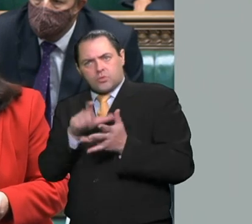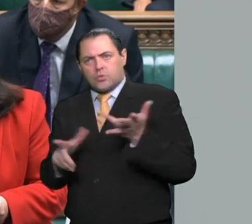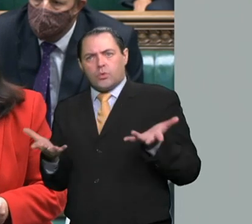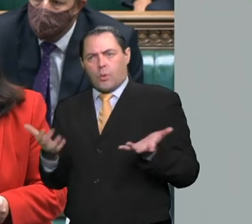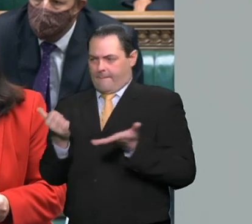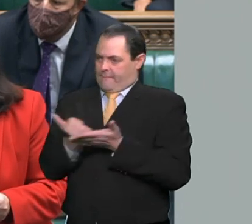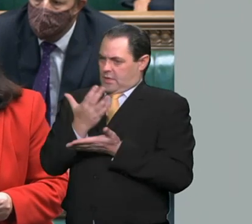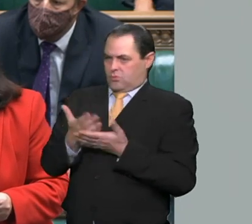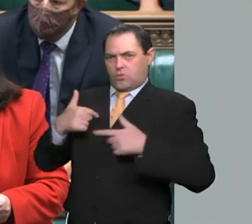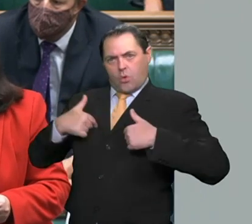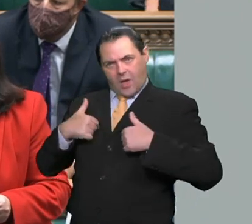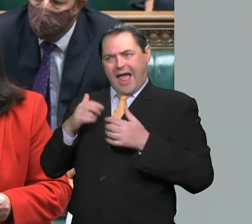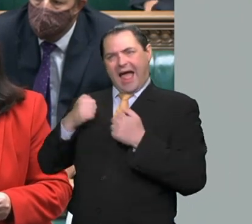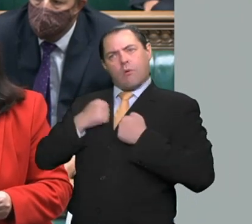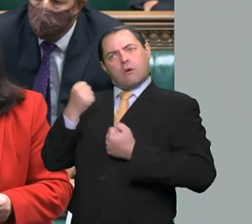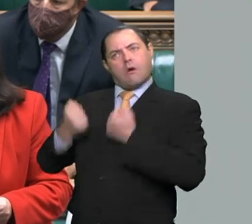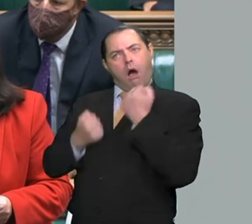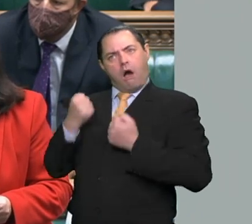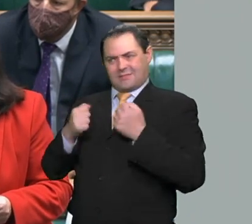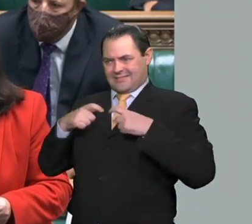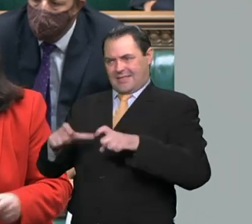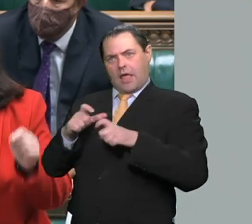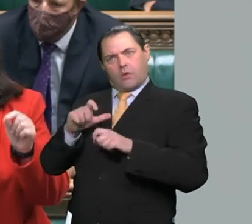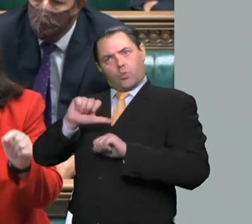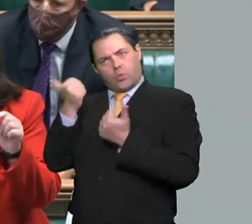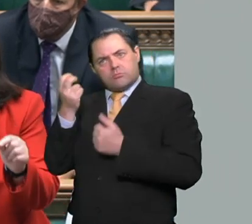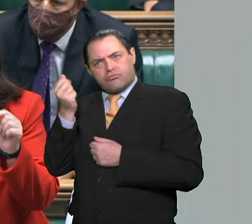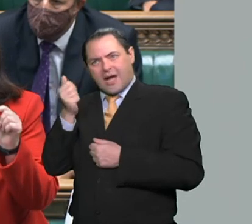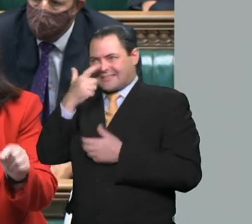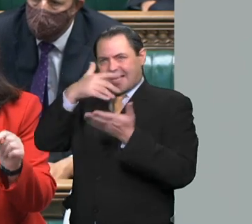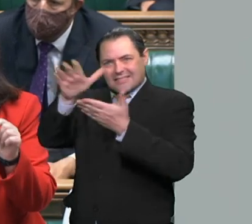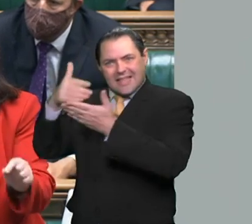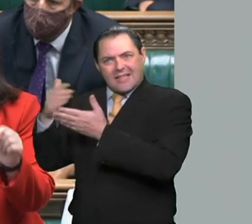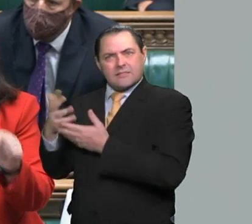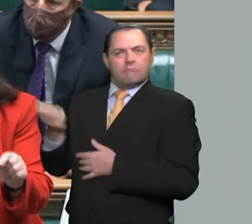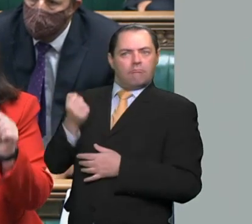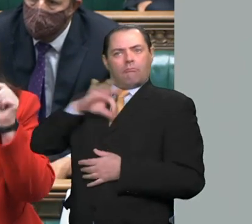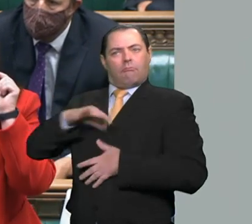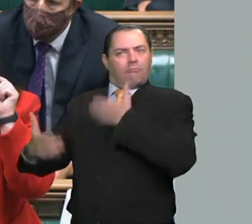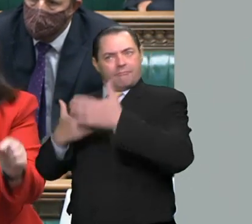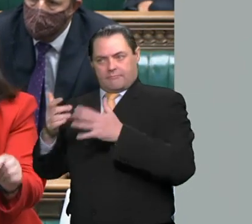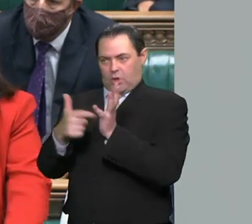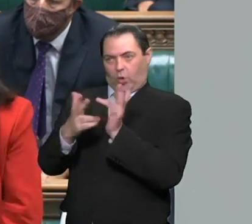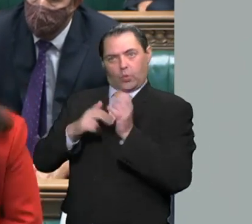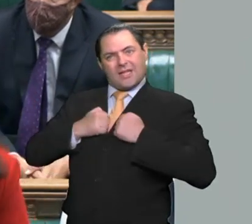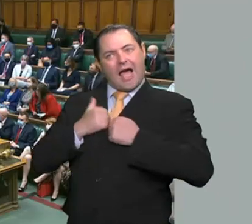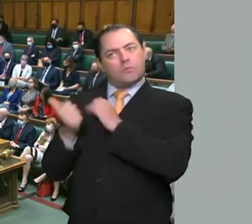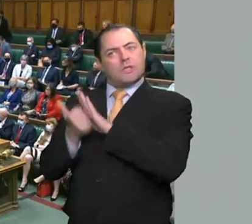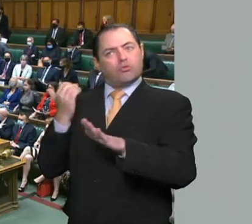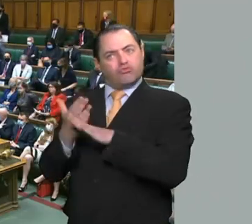to ensure the UK automotive sector remains competitive globally and skilled jobs in towns like mine, Luton, are saved?